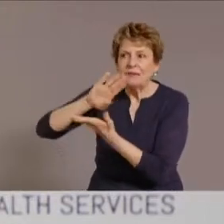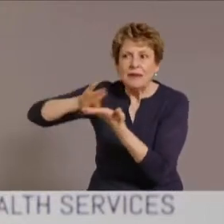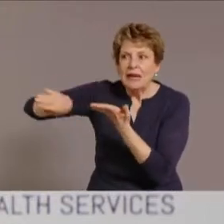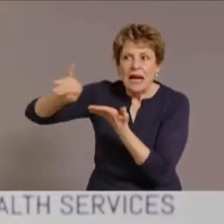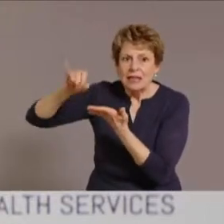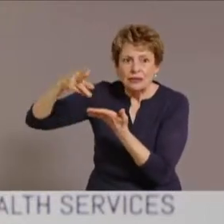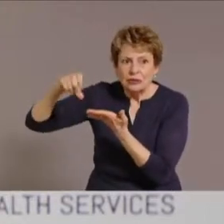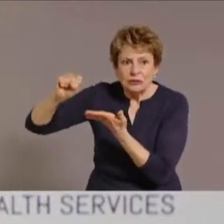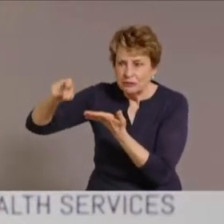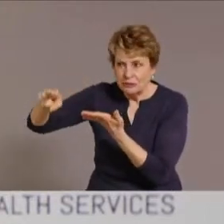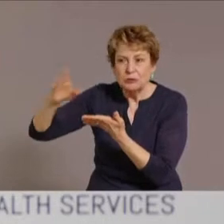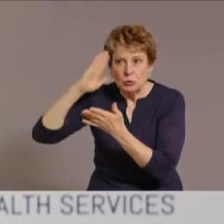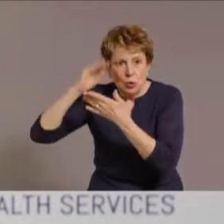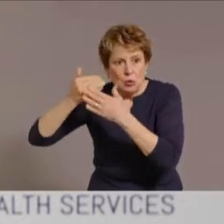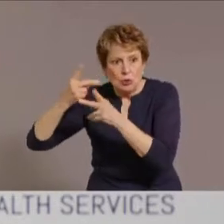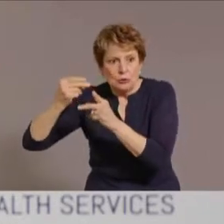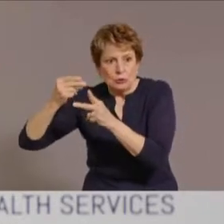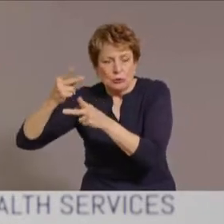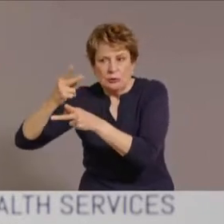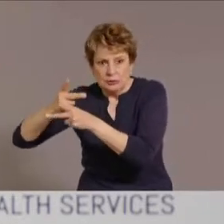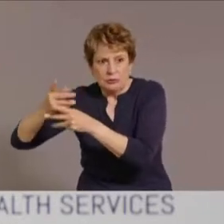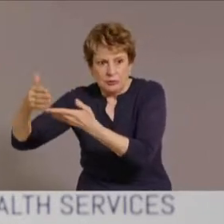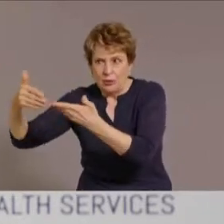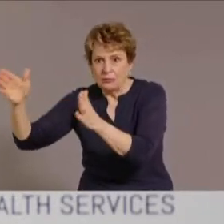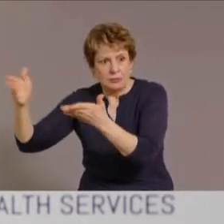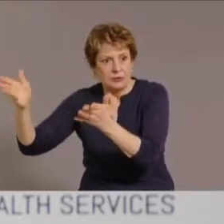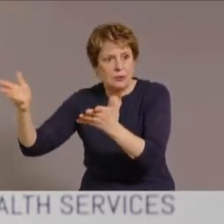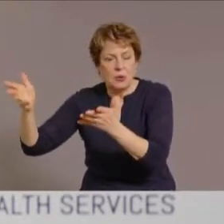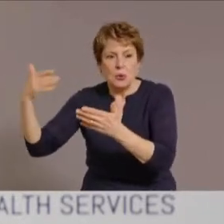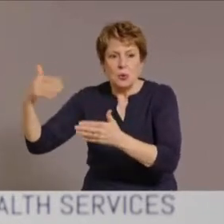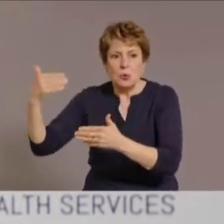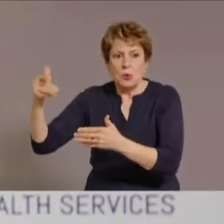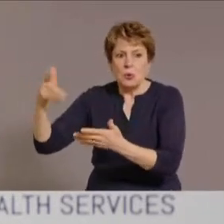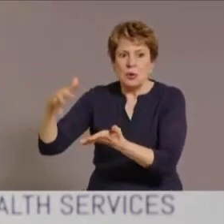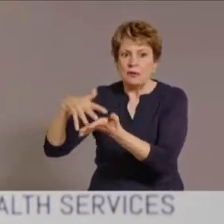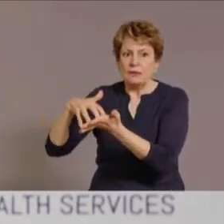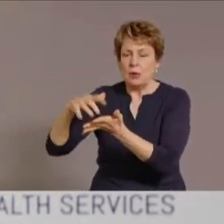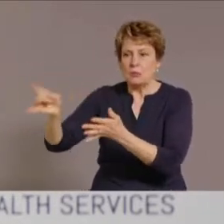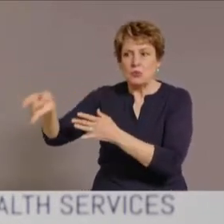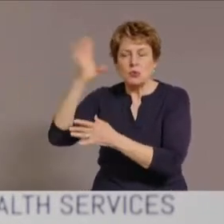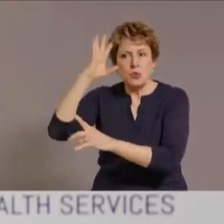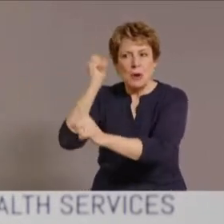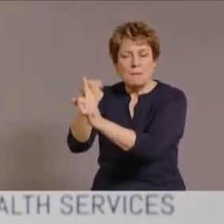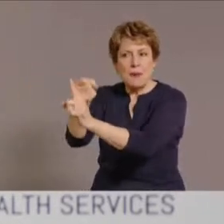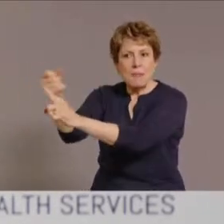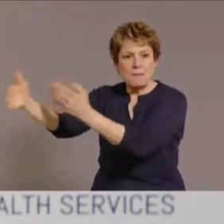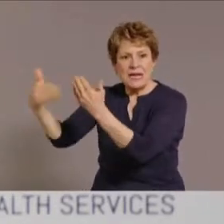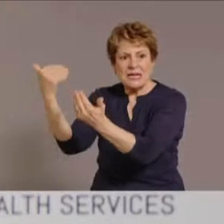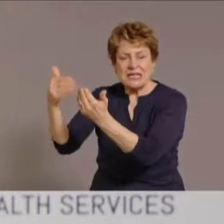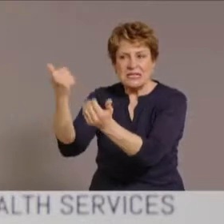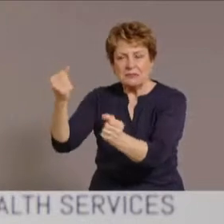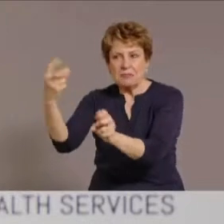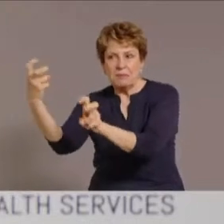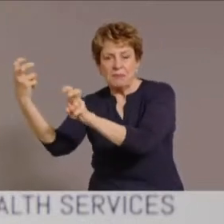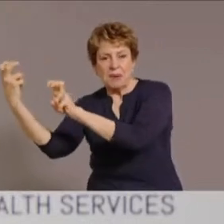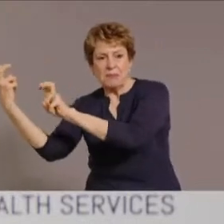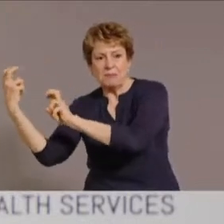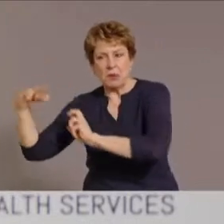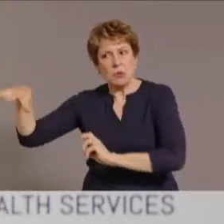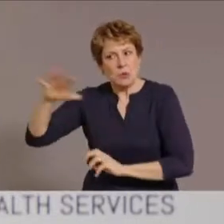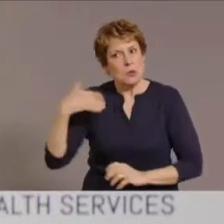that opportunity. But they were highly vulnerable to bad outcomes with COVID-19. And so again, that was one of the reasons that